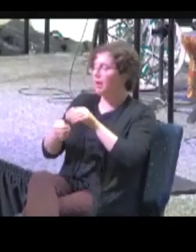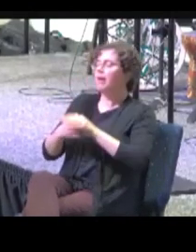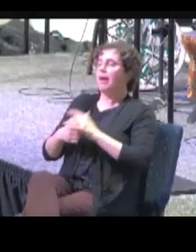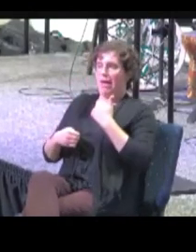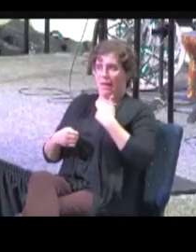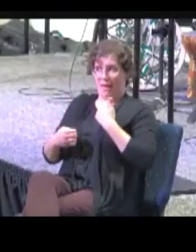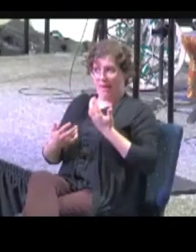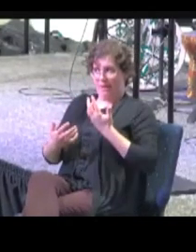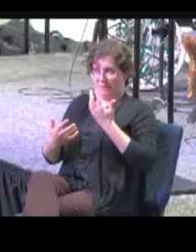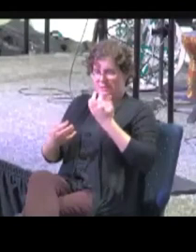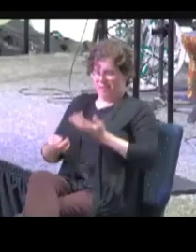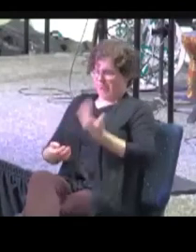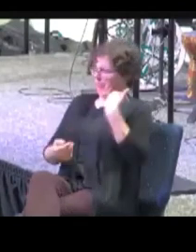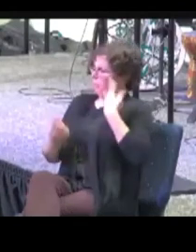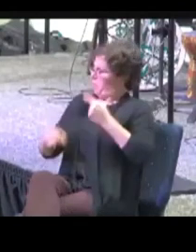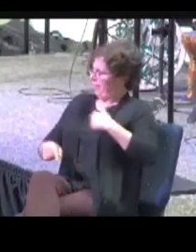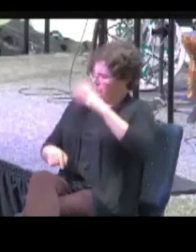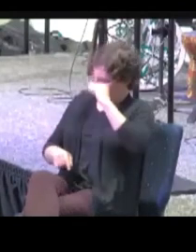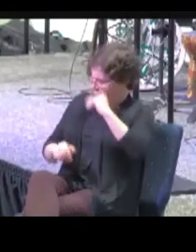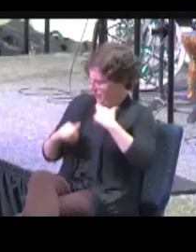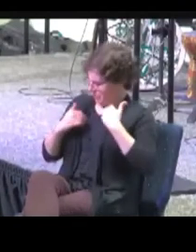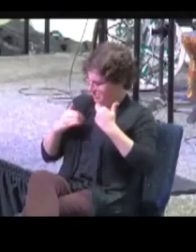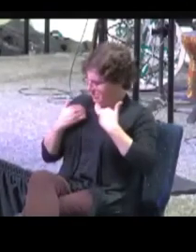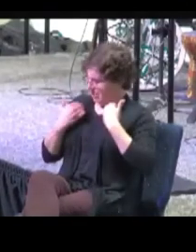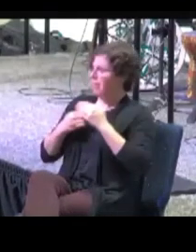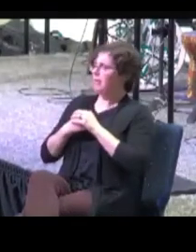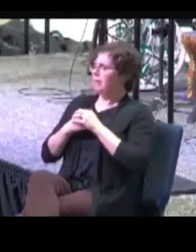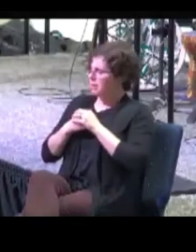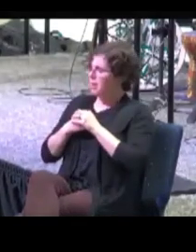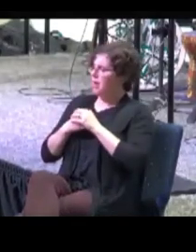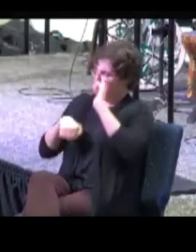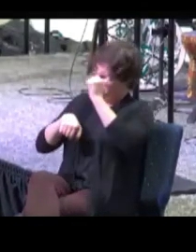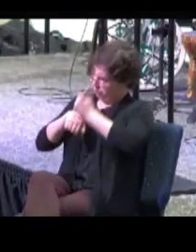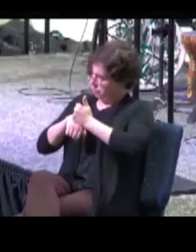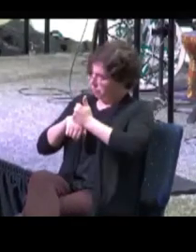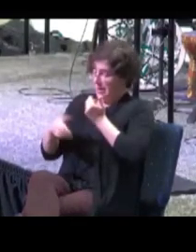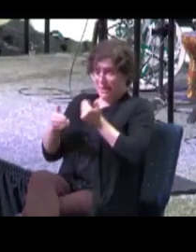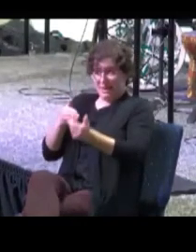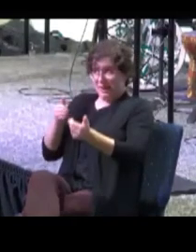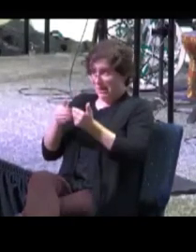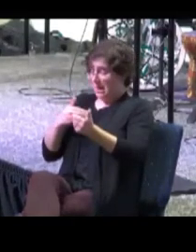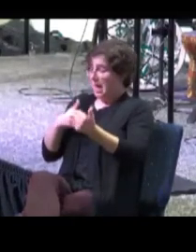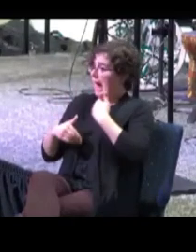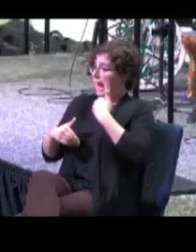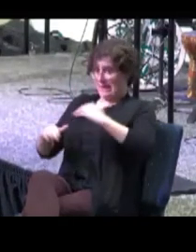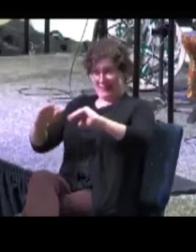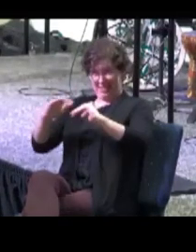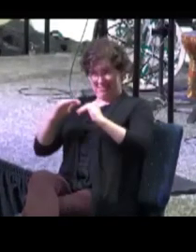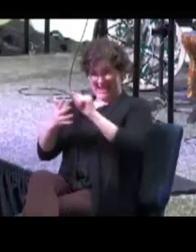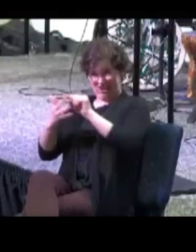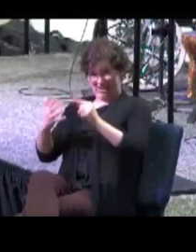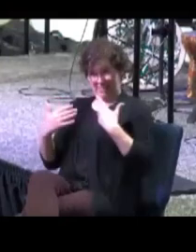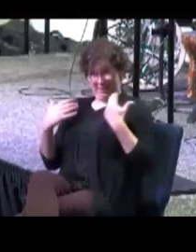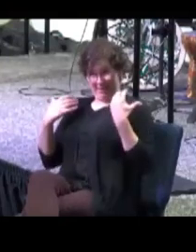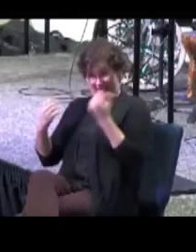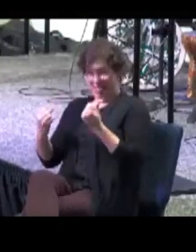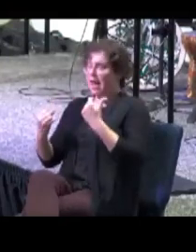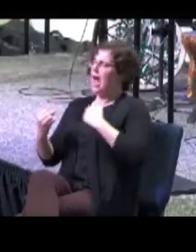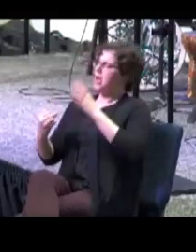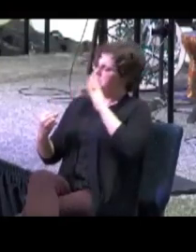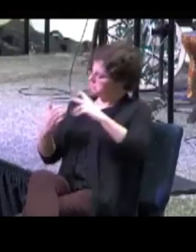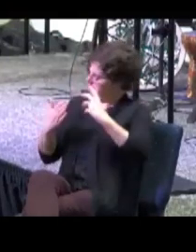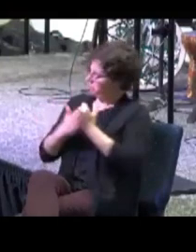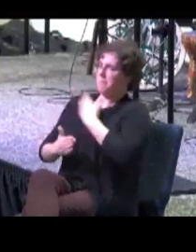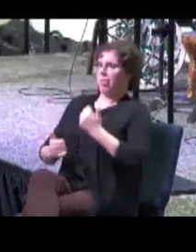decided, back when I was a boy, that even if I had certain limitations, I would make the best of my